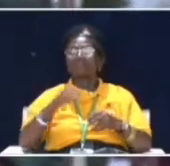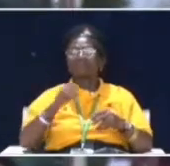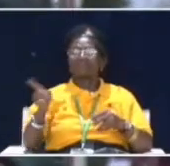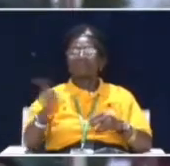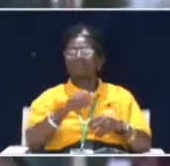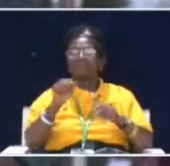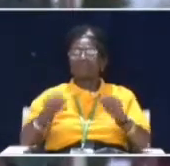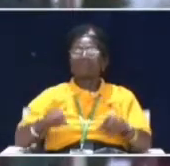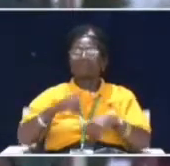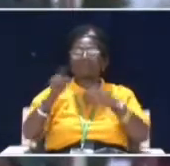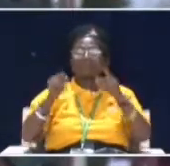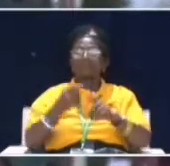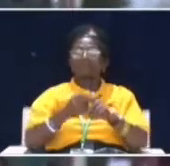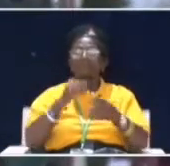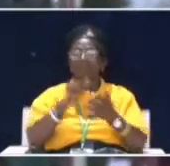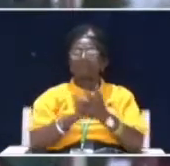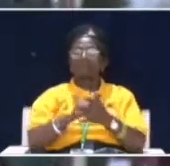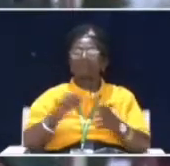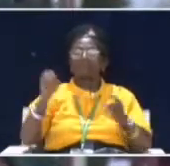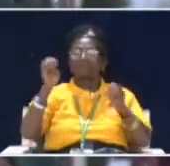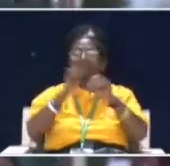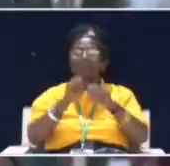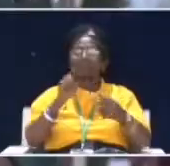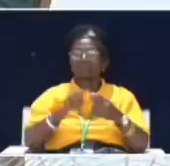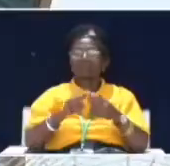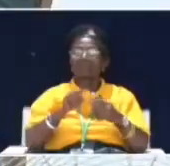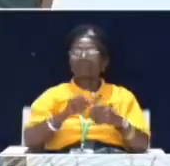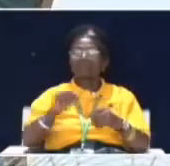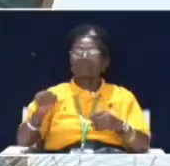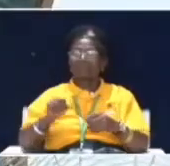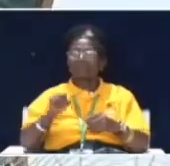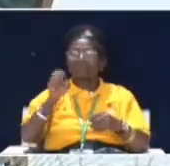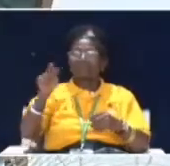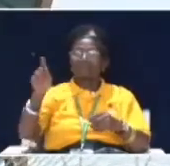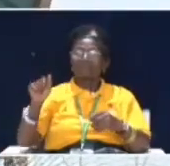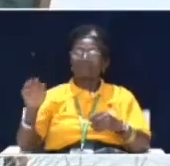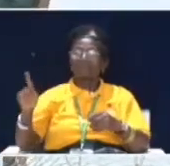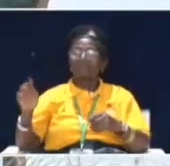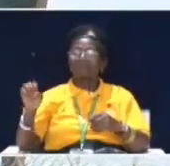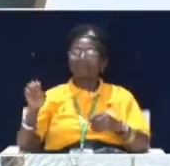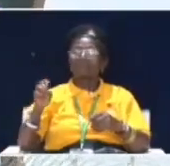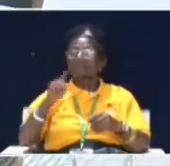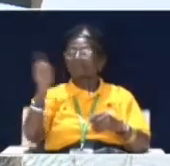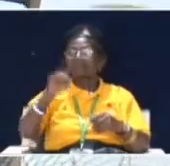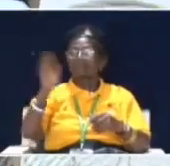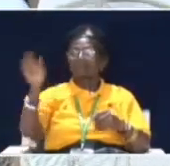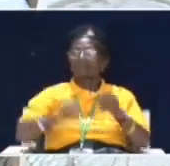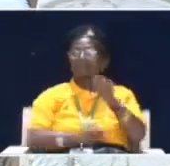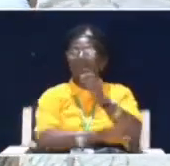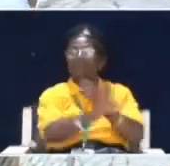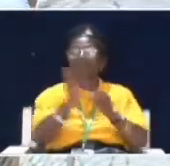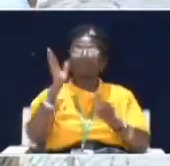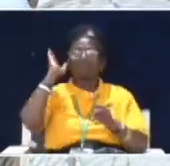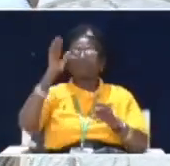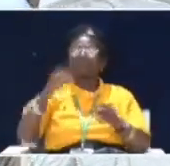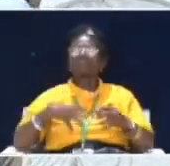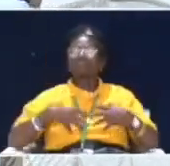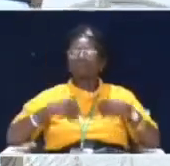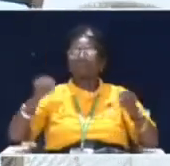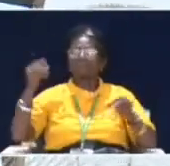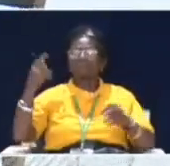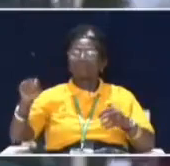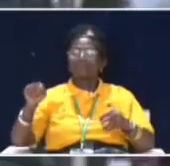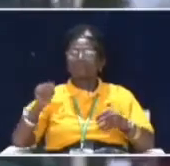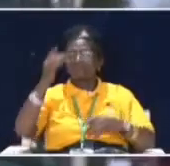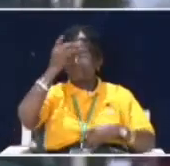from that even to a stage where your shadow will be healing the sick. O ti le le gun los lati be yen lo